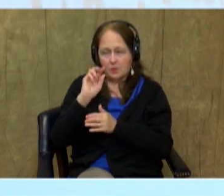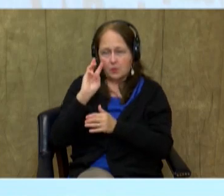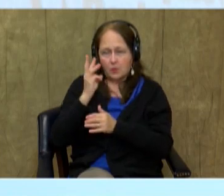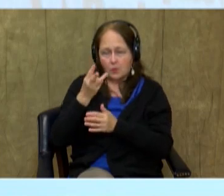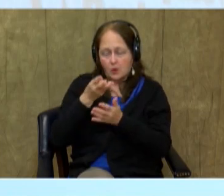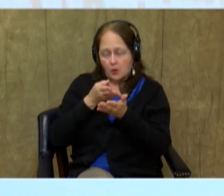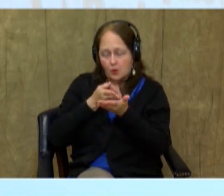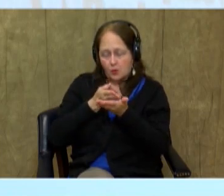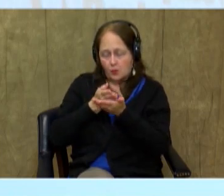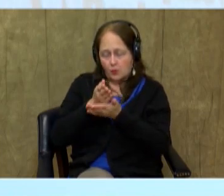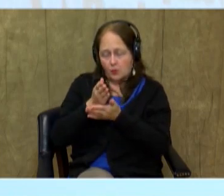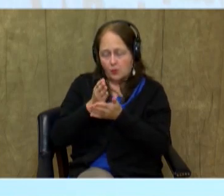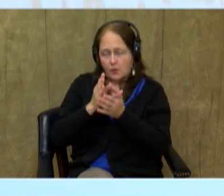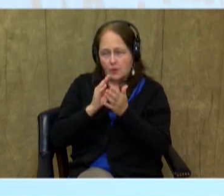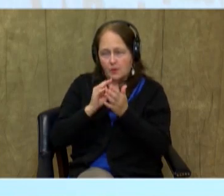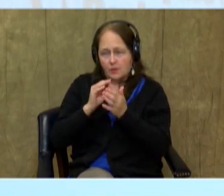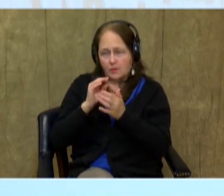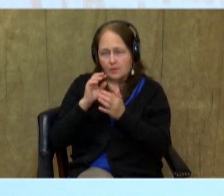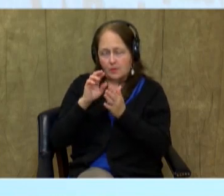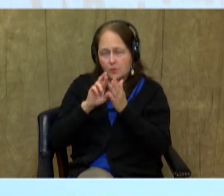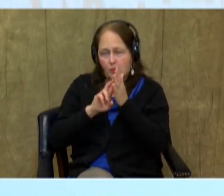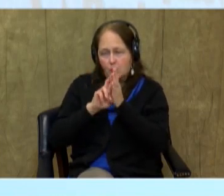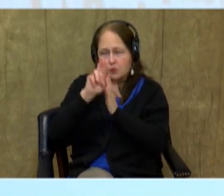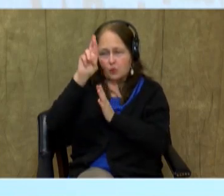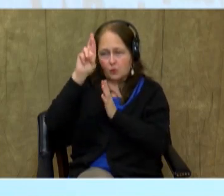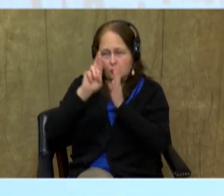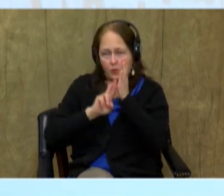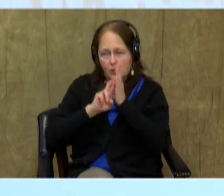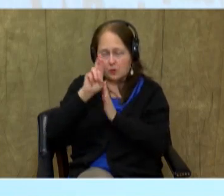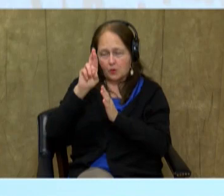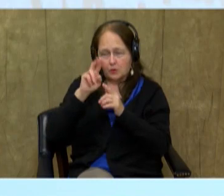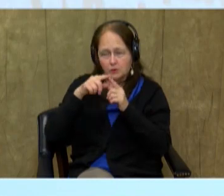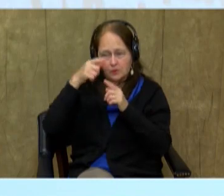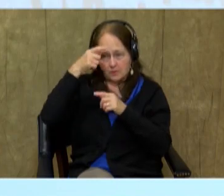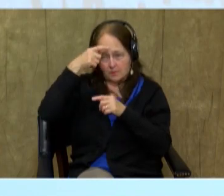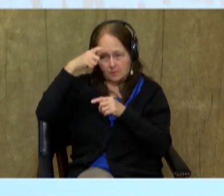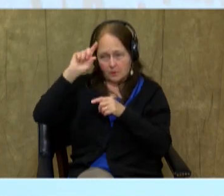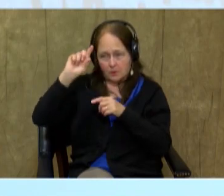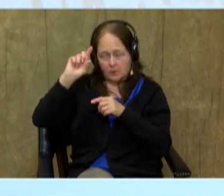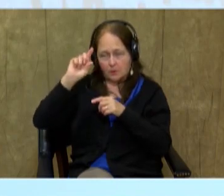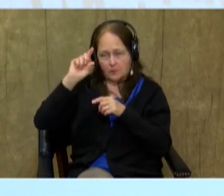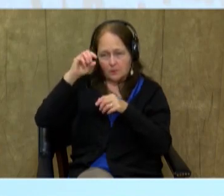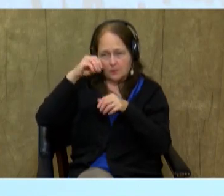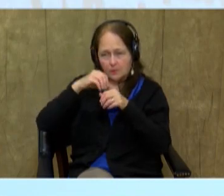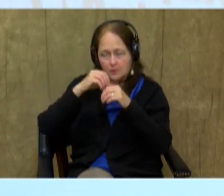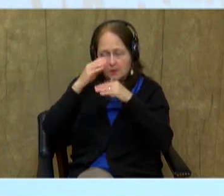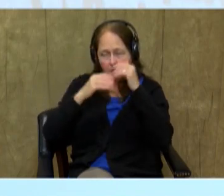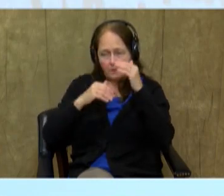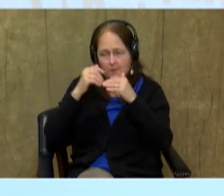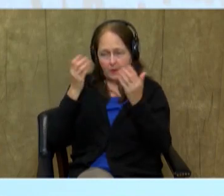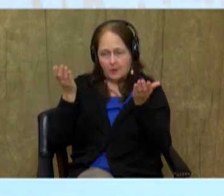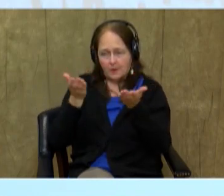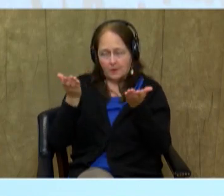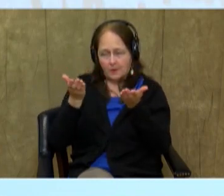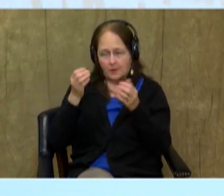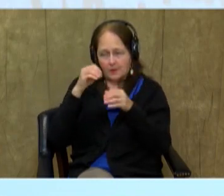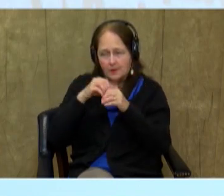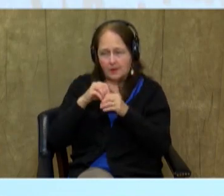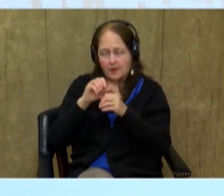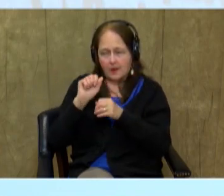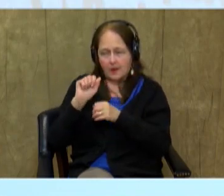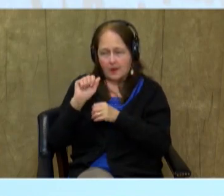through the state of Alabama. The rockets that sent us to the moon were designed and built right here in